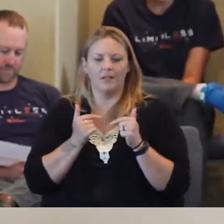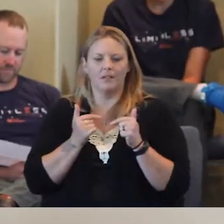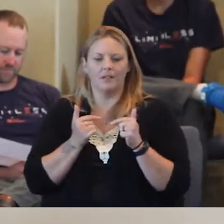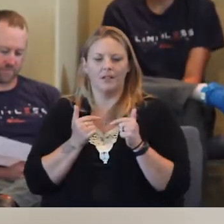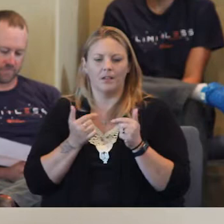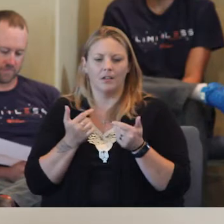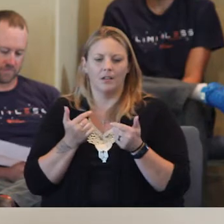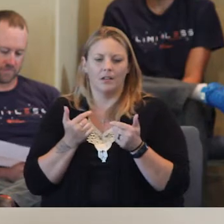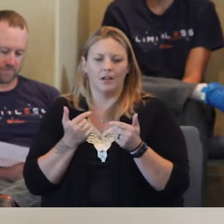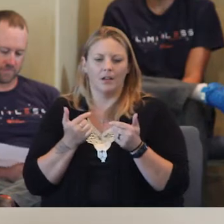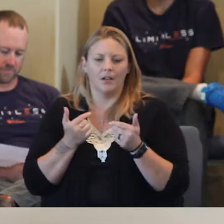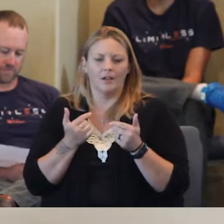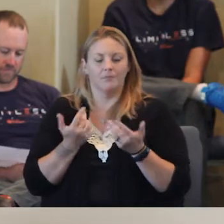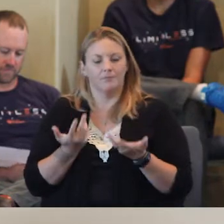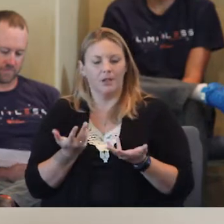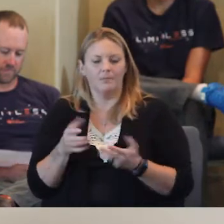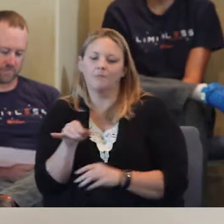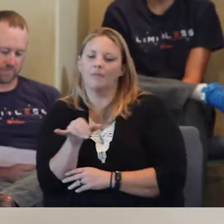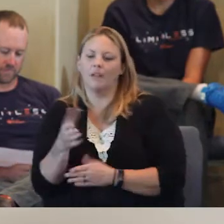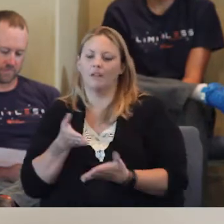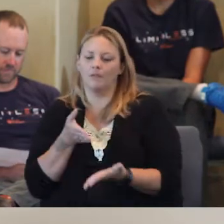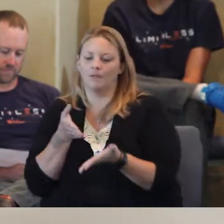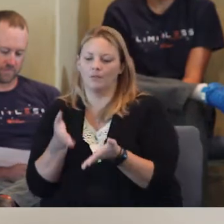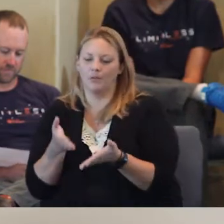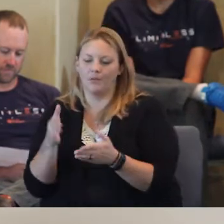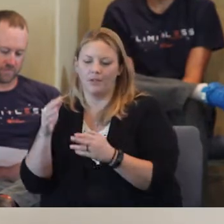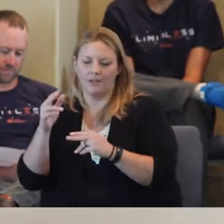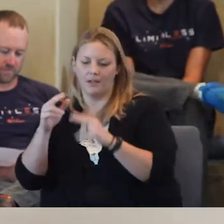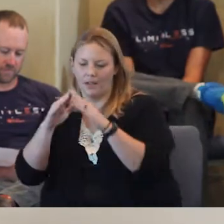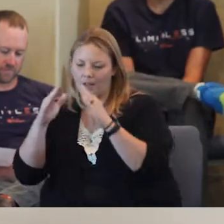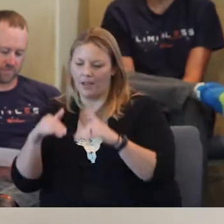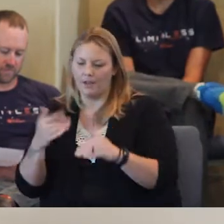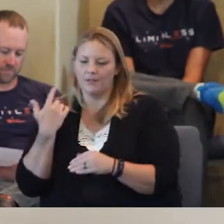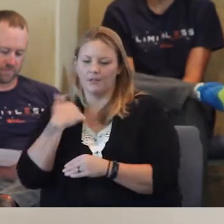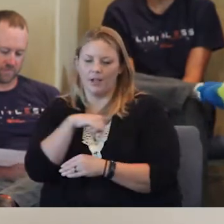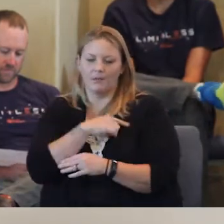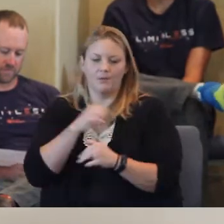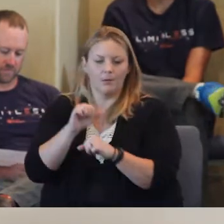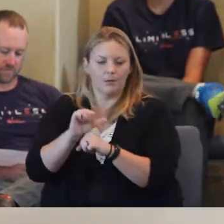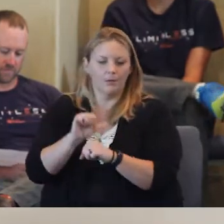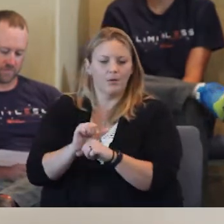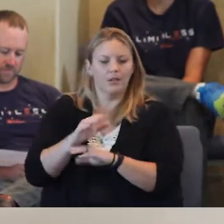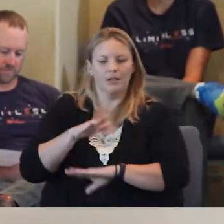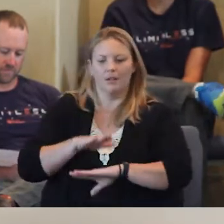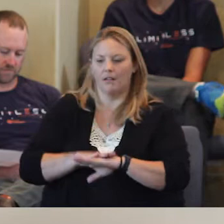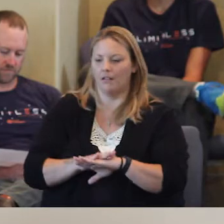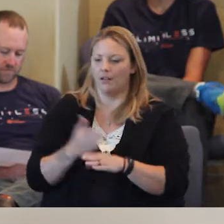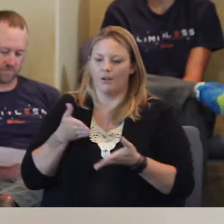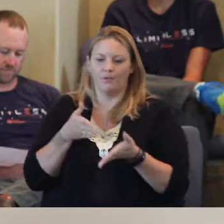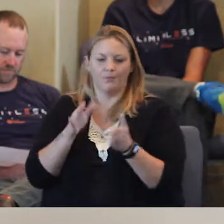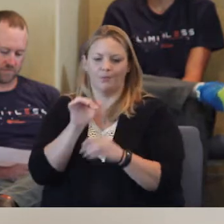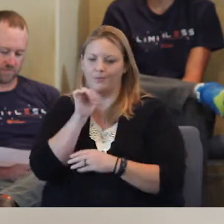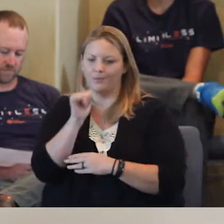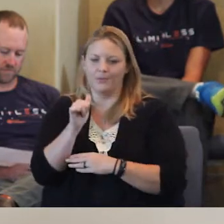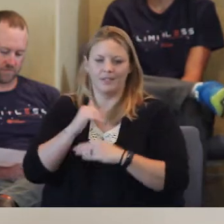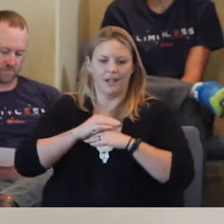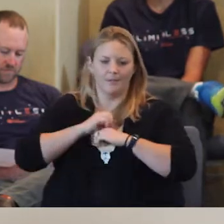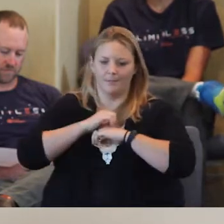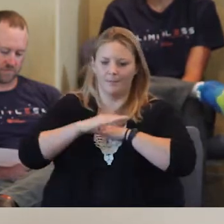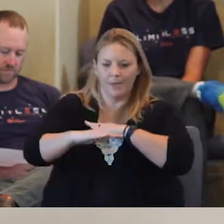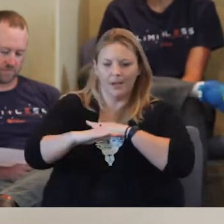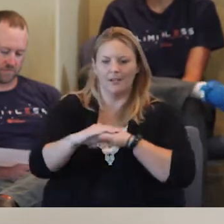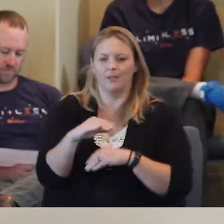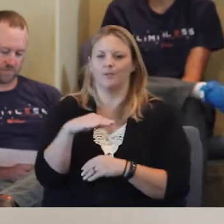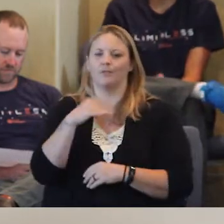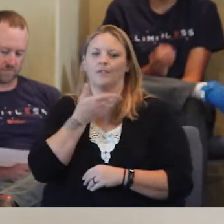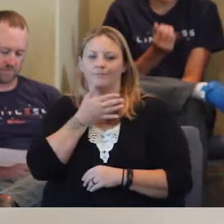down in, you know, the road we were working on, the house we were working on, you know, the paint was chipping away. The road to it wasn't even